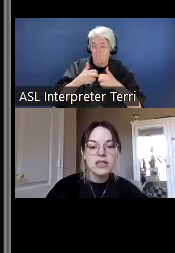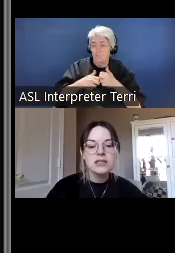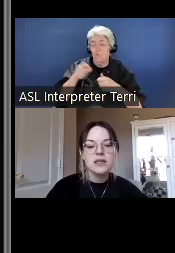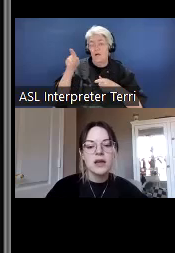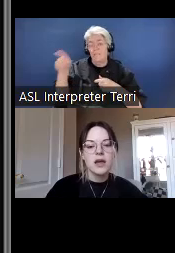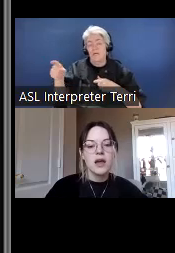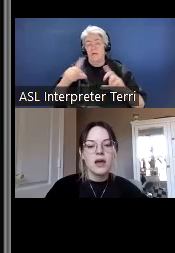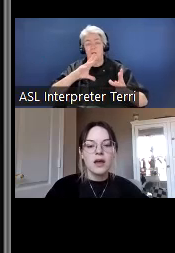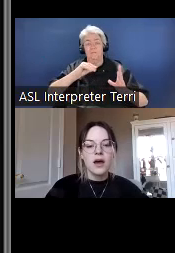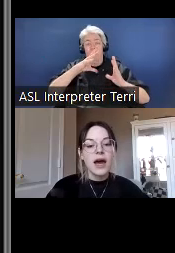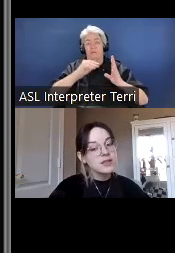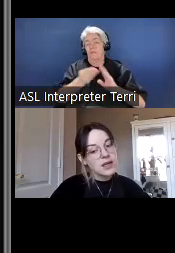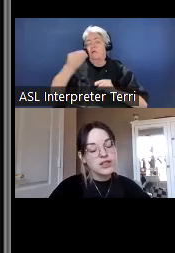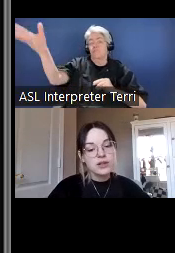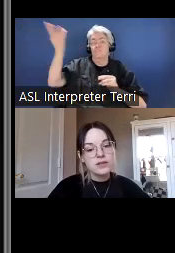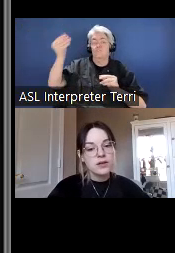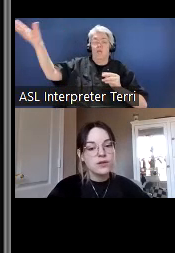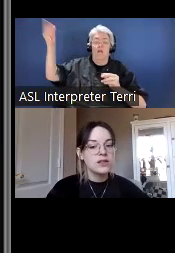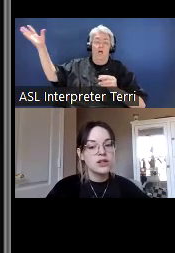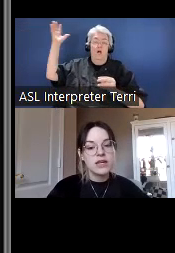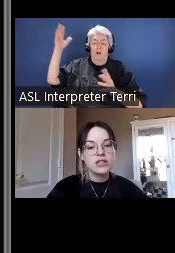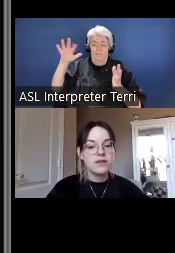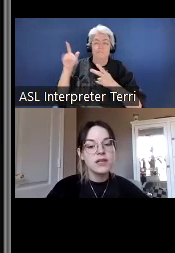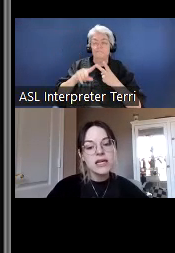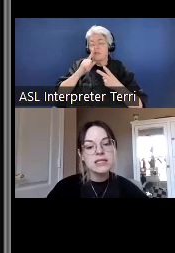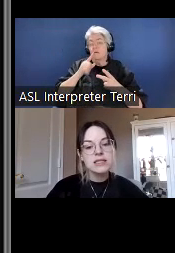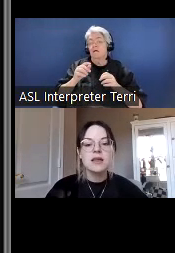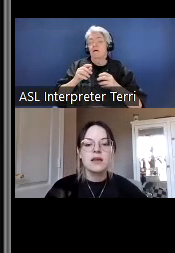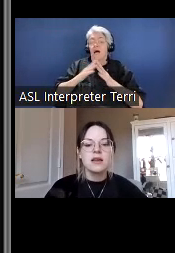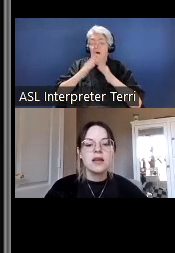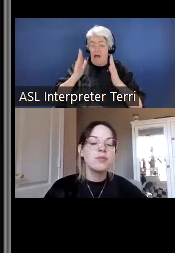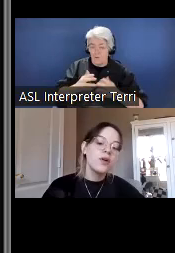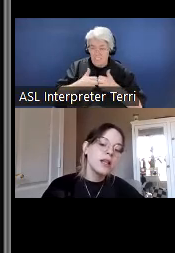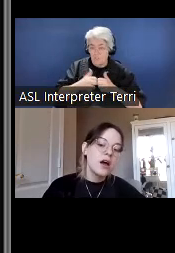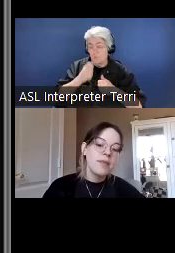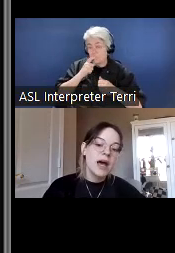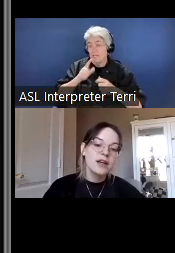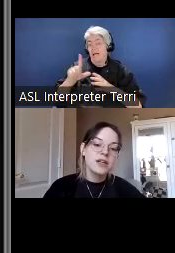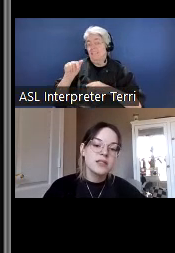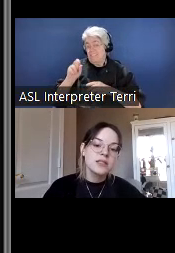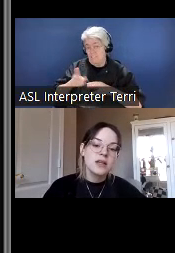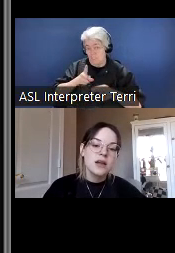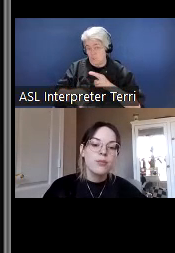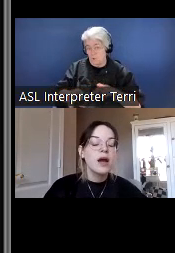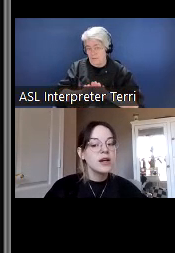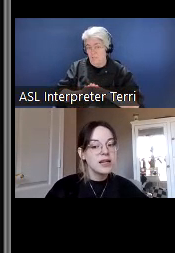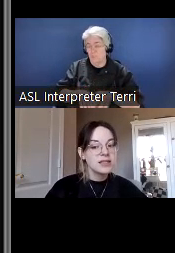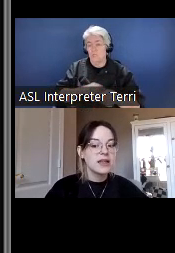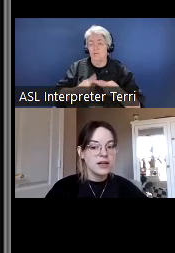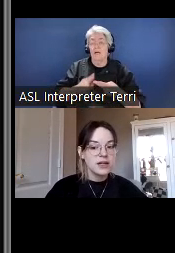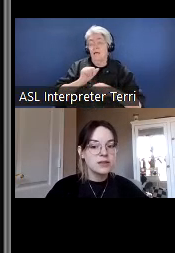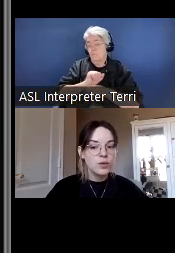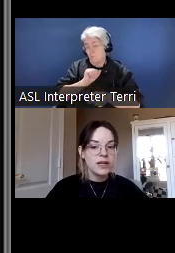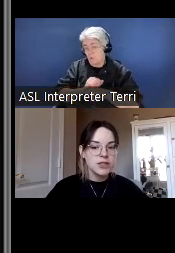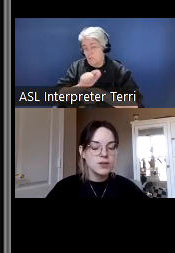intimate images, housing issues, including termination of lease, employment law matters, primary